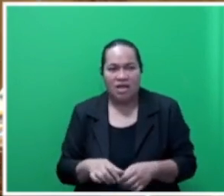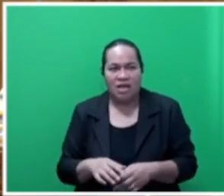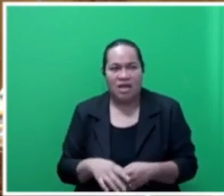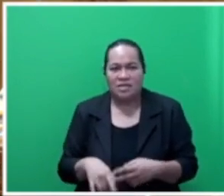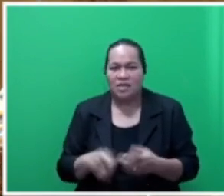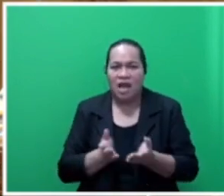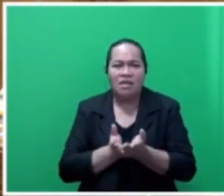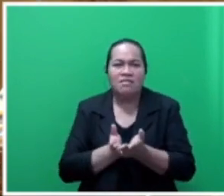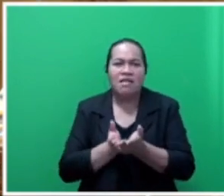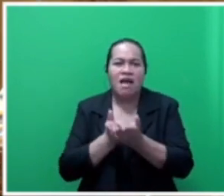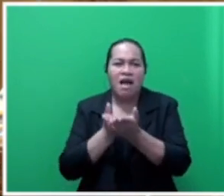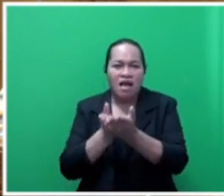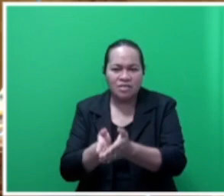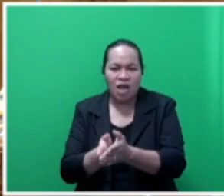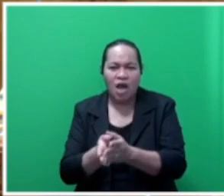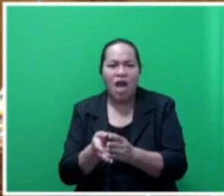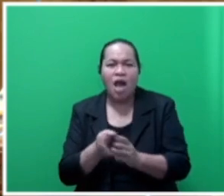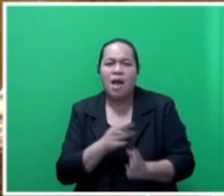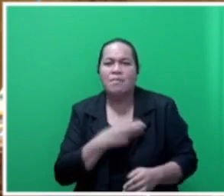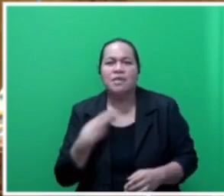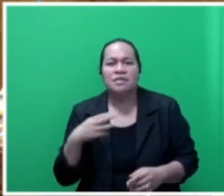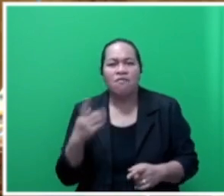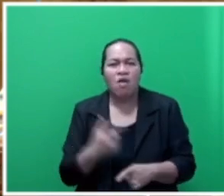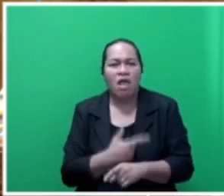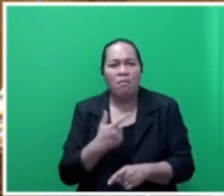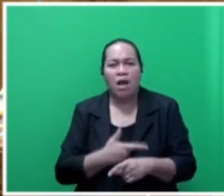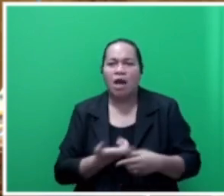fiberglass boats by the Minister for Labour.